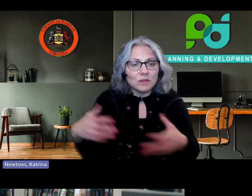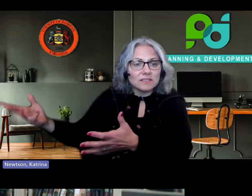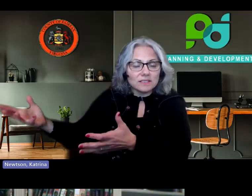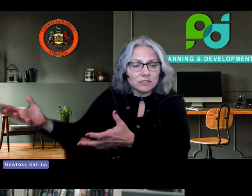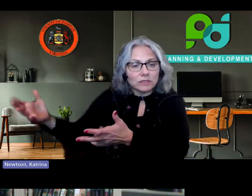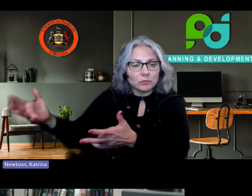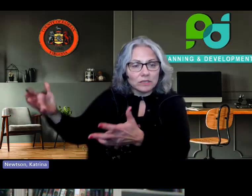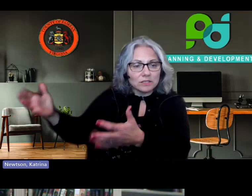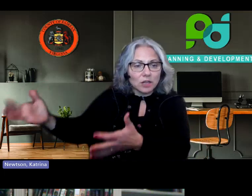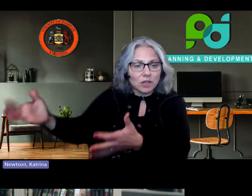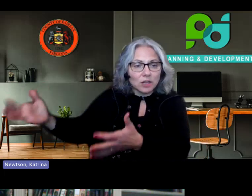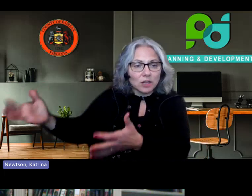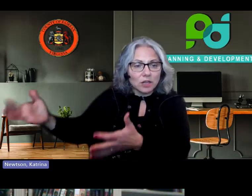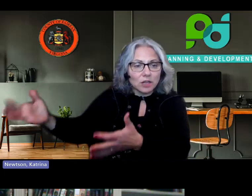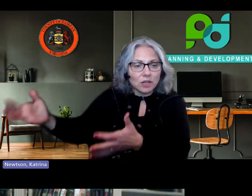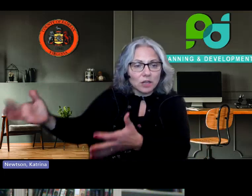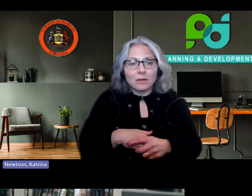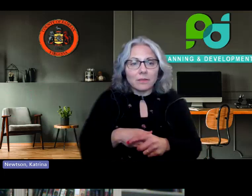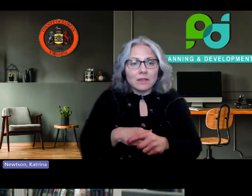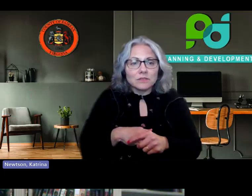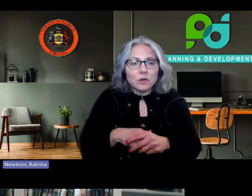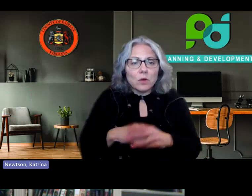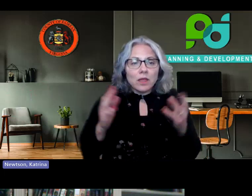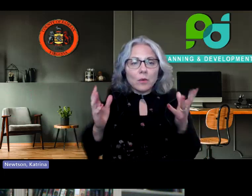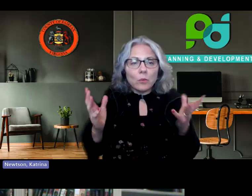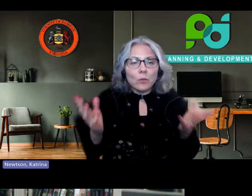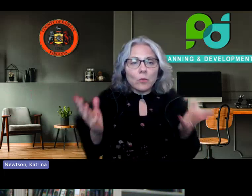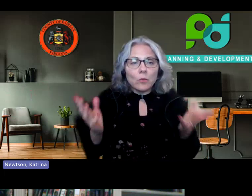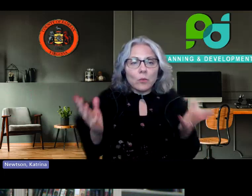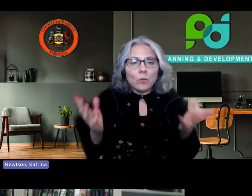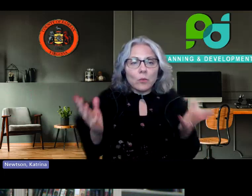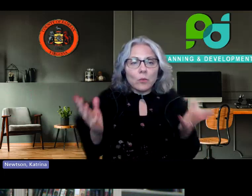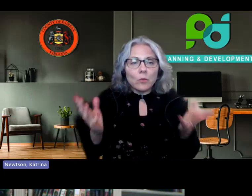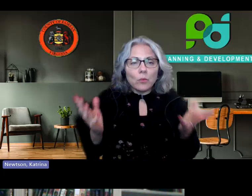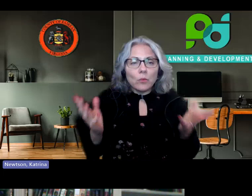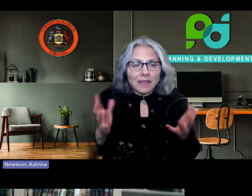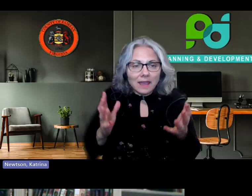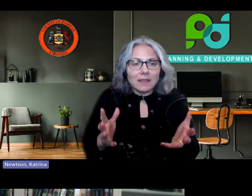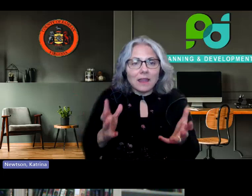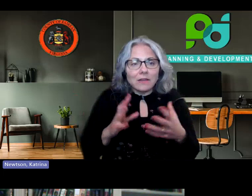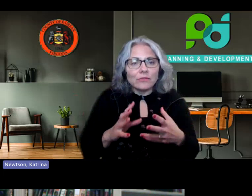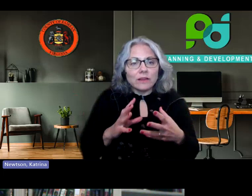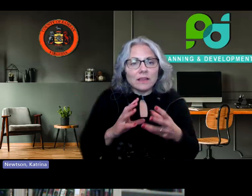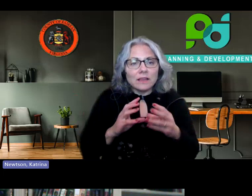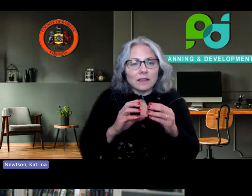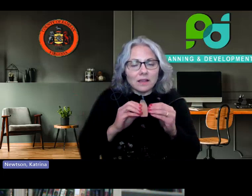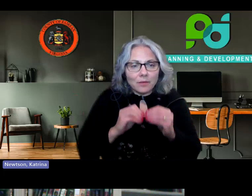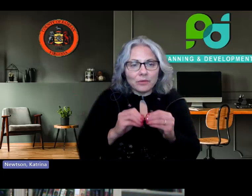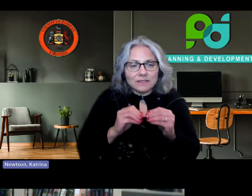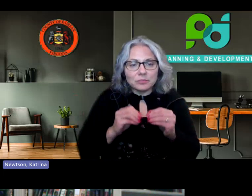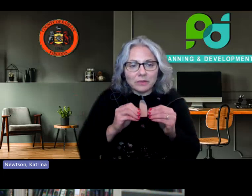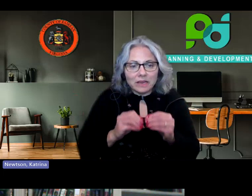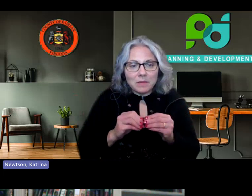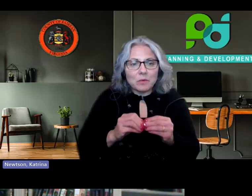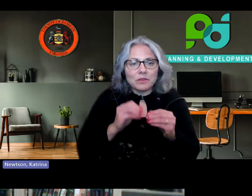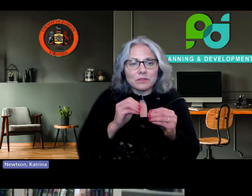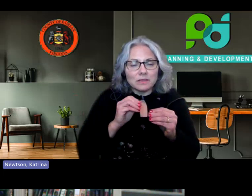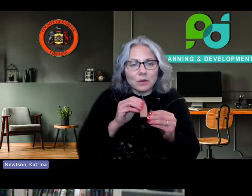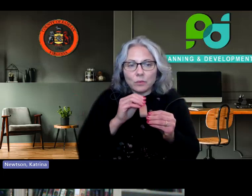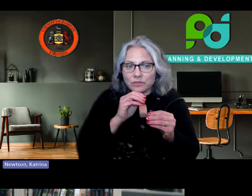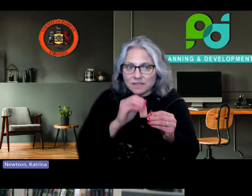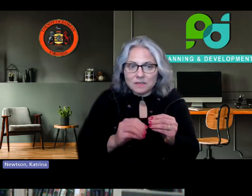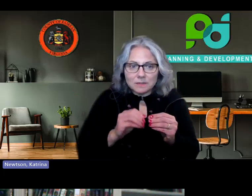it's just a strict rezoning. So we, again, every comprehensive plan amendment,